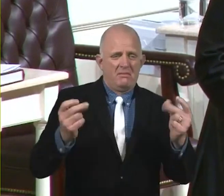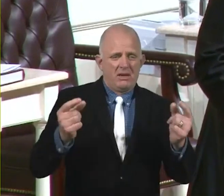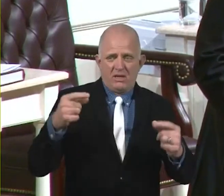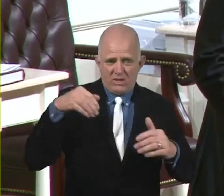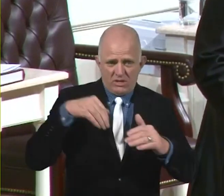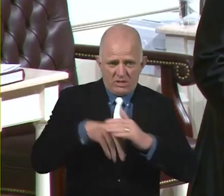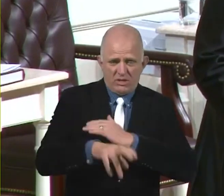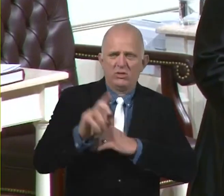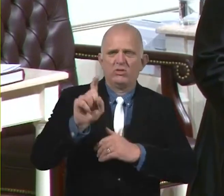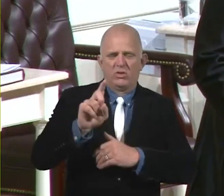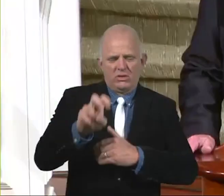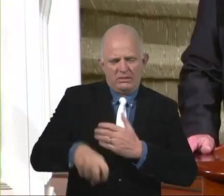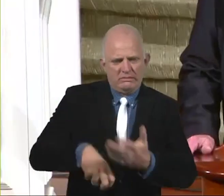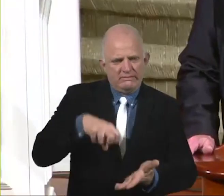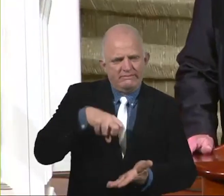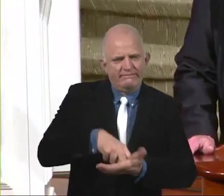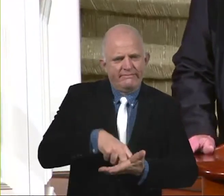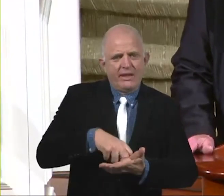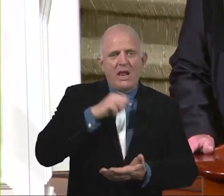asked.